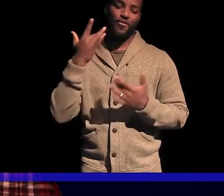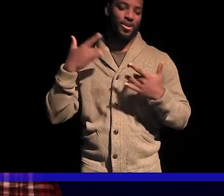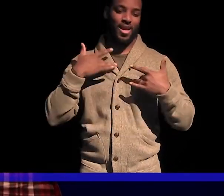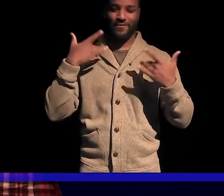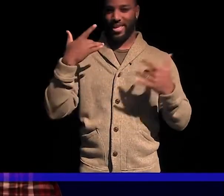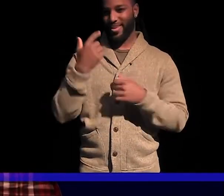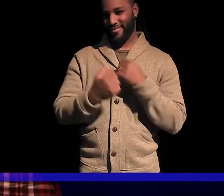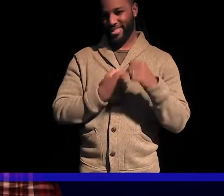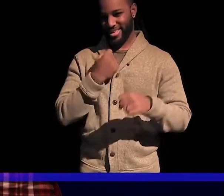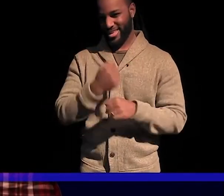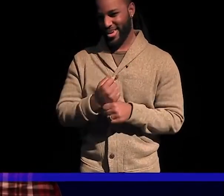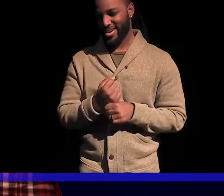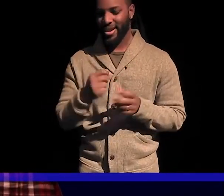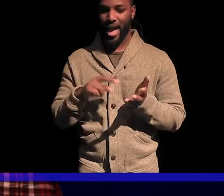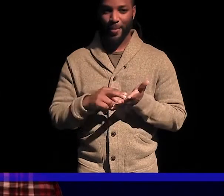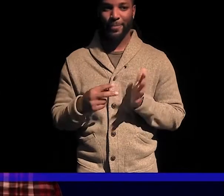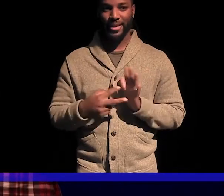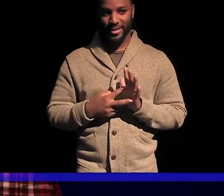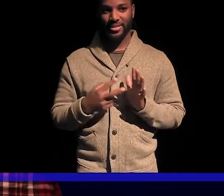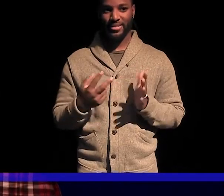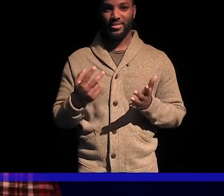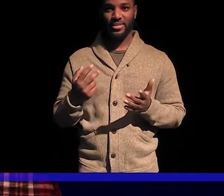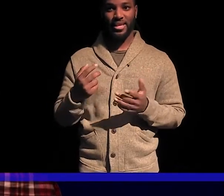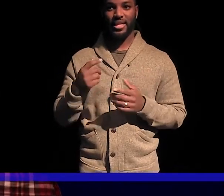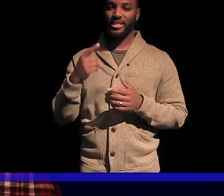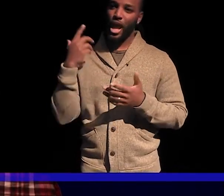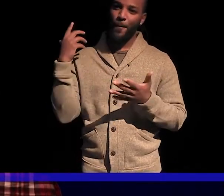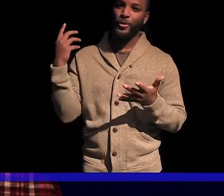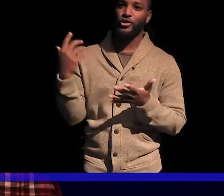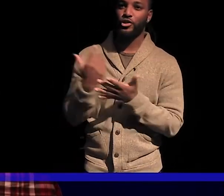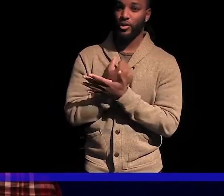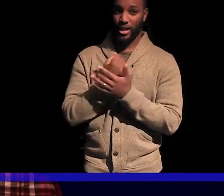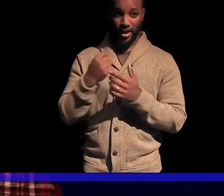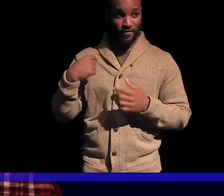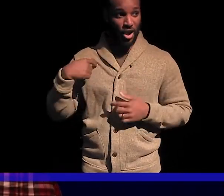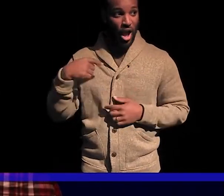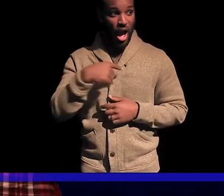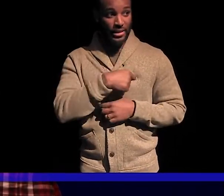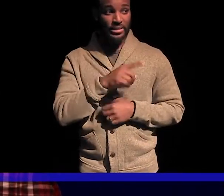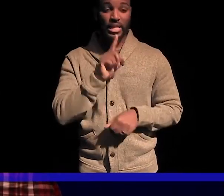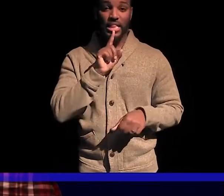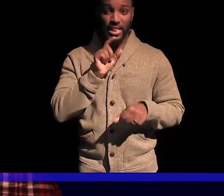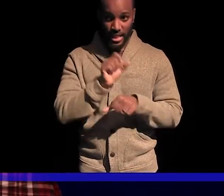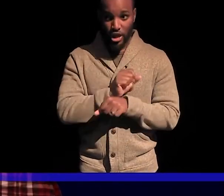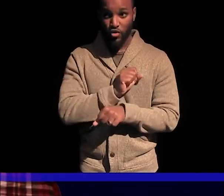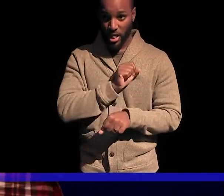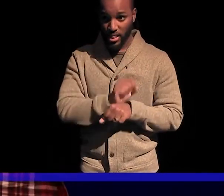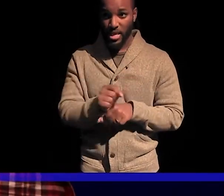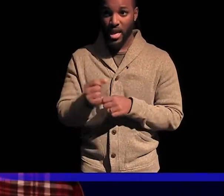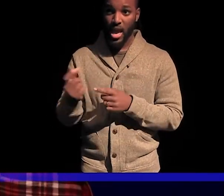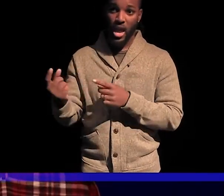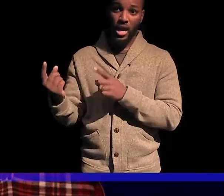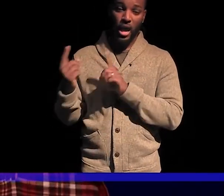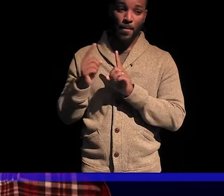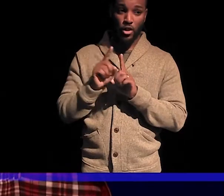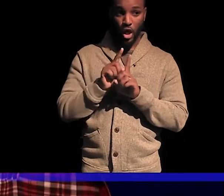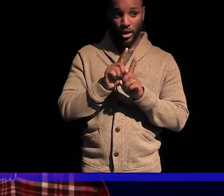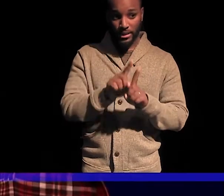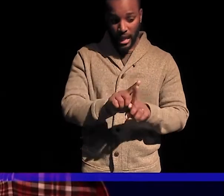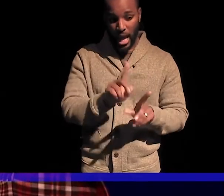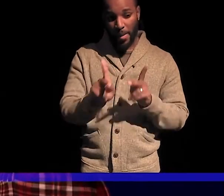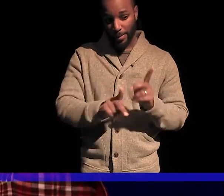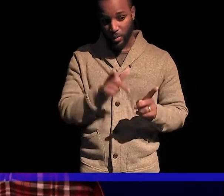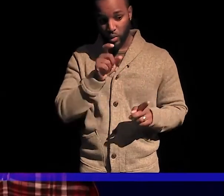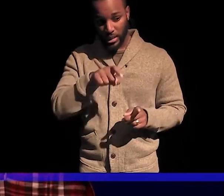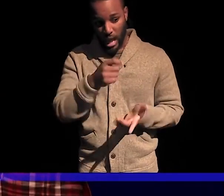the year. I mean, it's an opportunity for us to literally come alongside people in